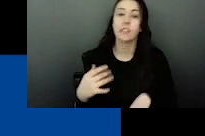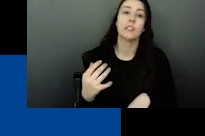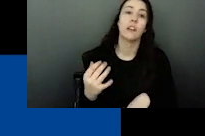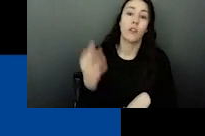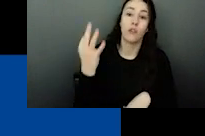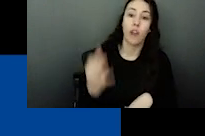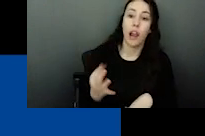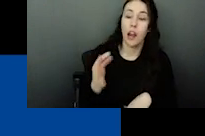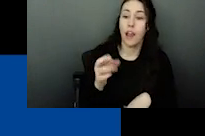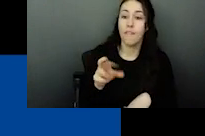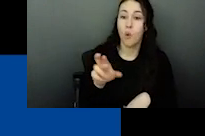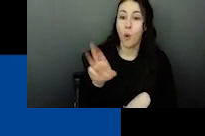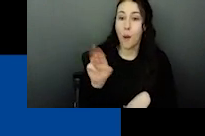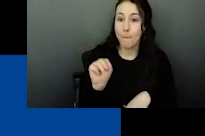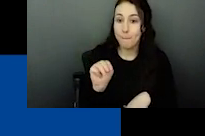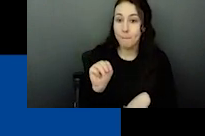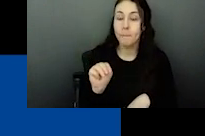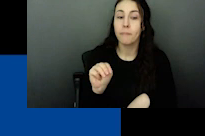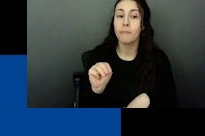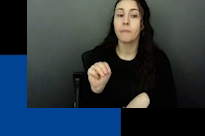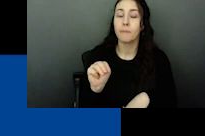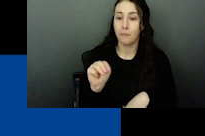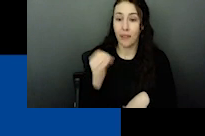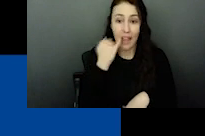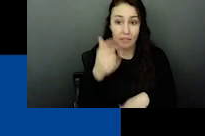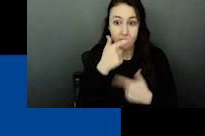those forms, they're held every first and third